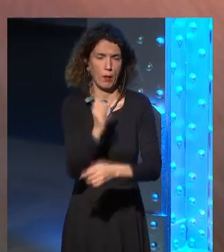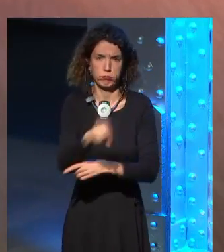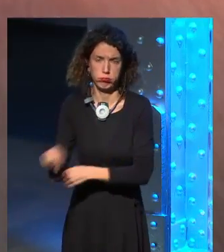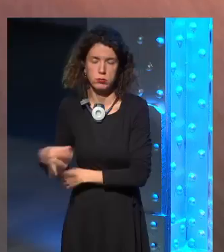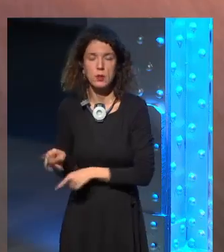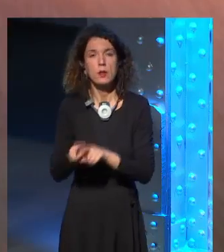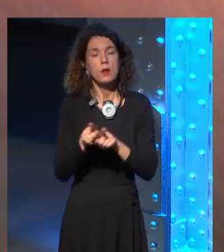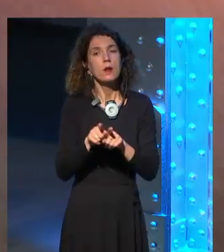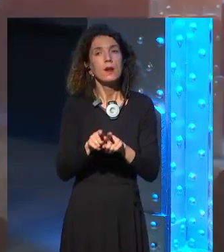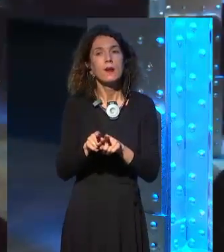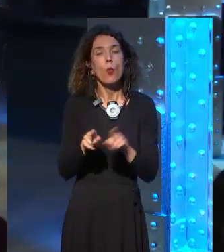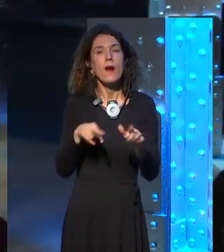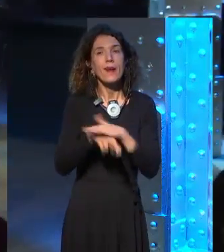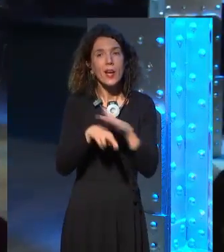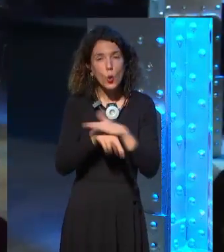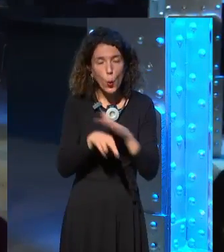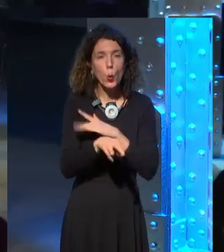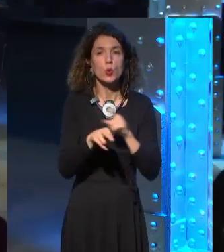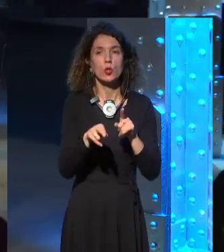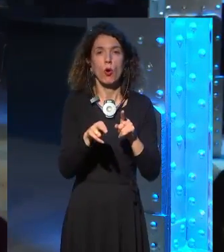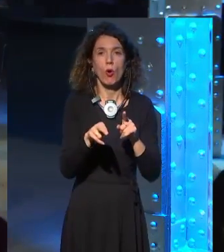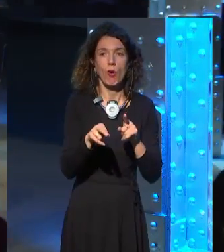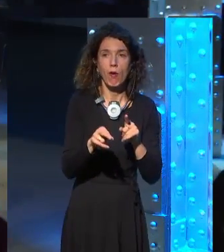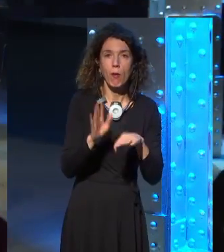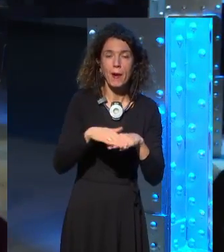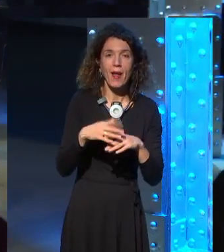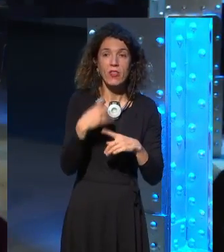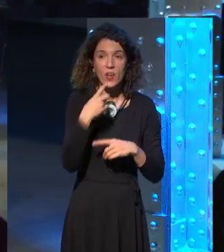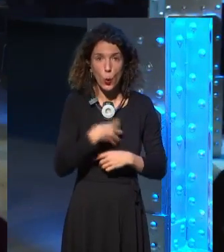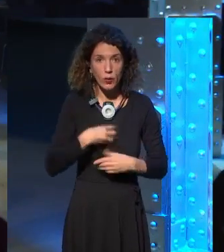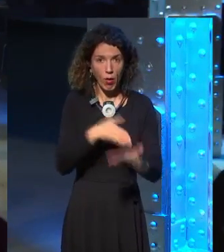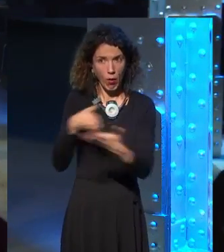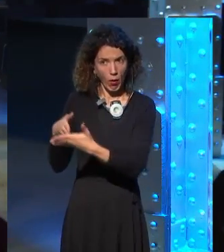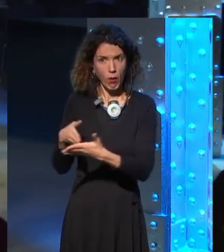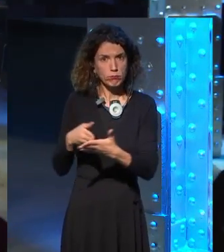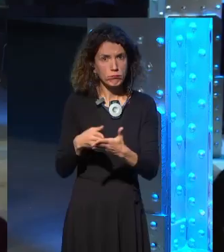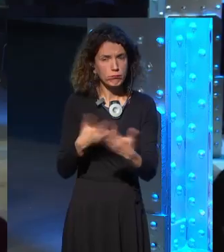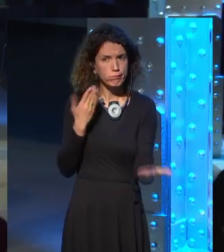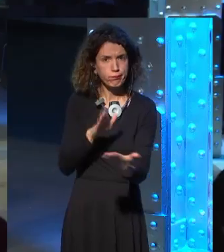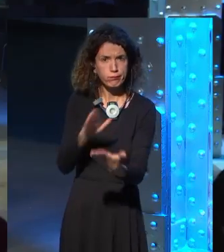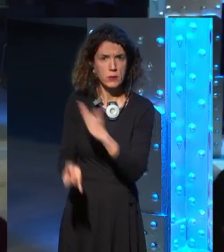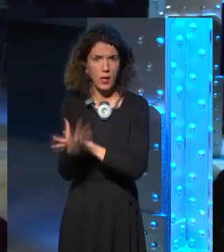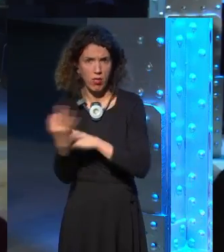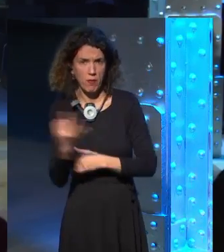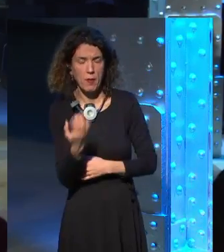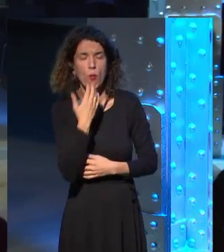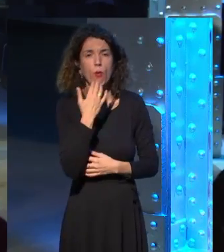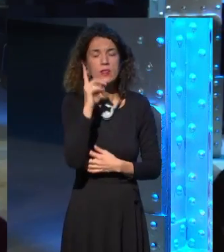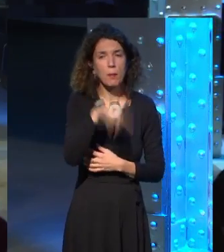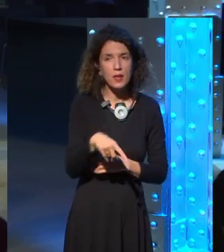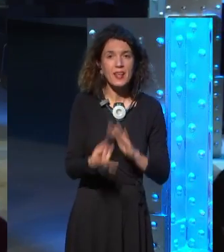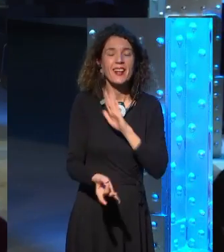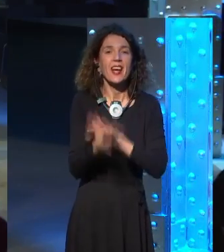build resources to tackle the difficulties in life. We have to build a healthy population and